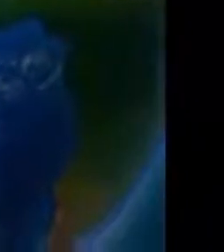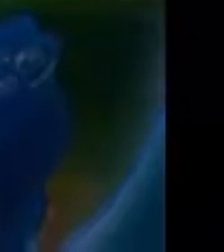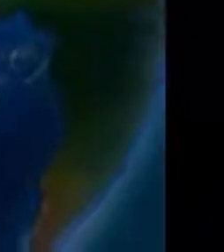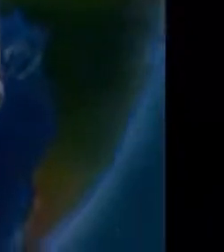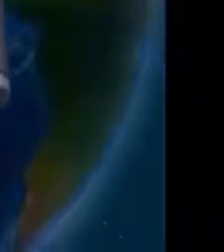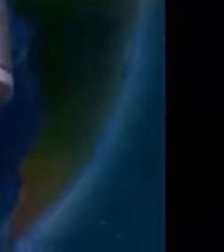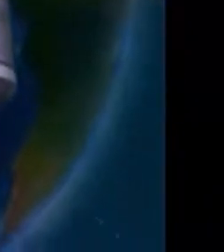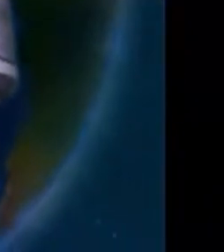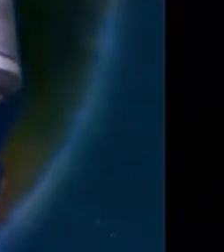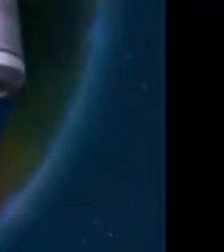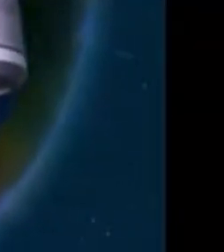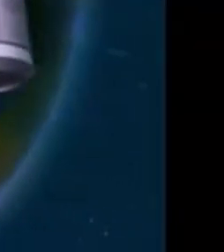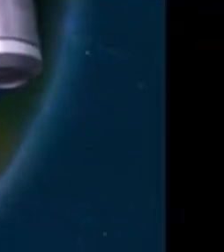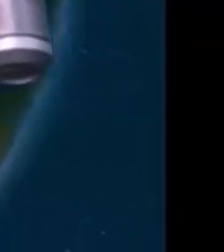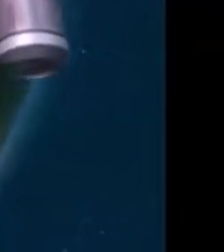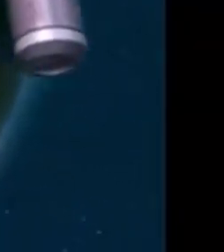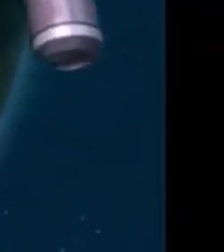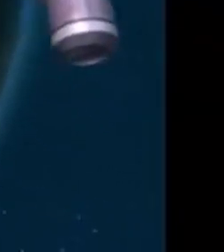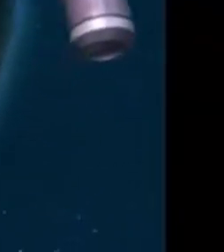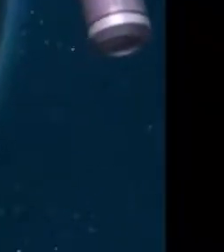place.